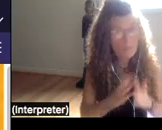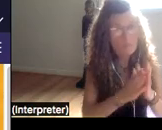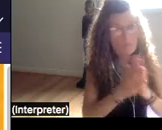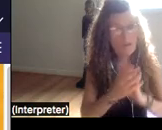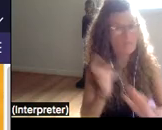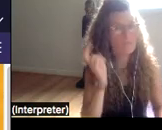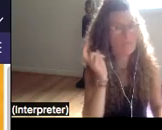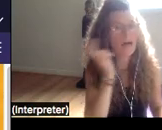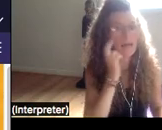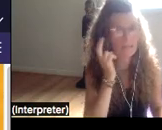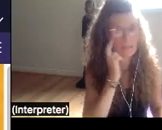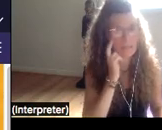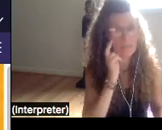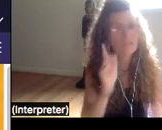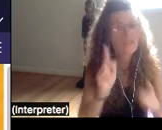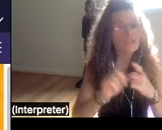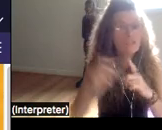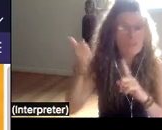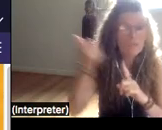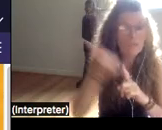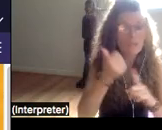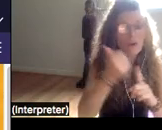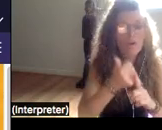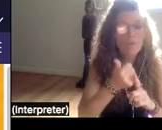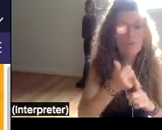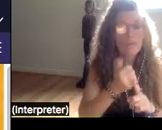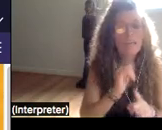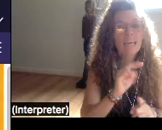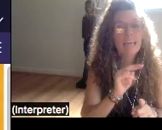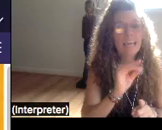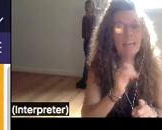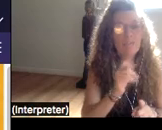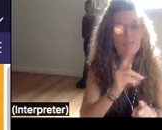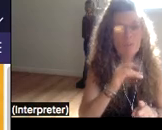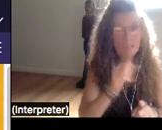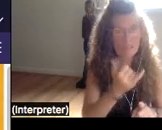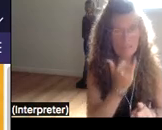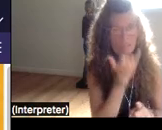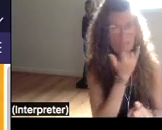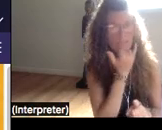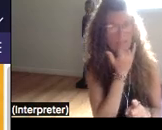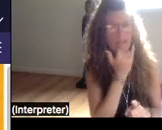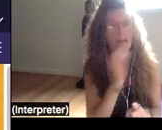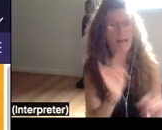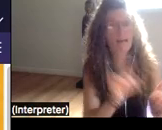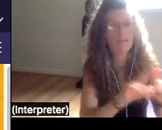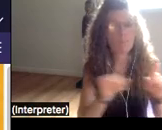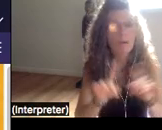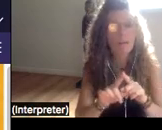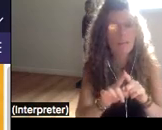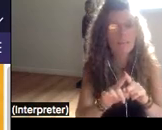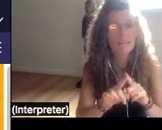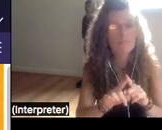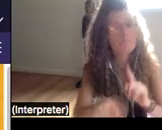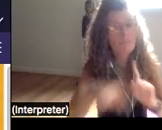a person becomes blind to his own infirmities, as